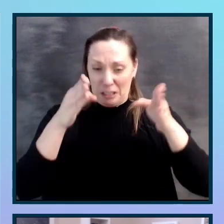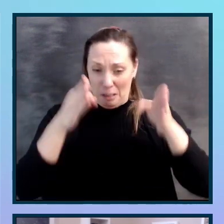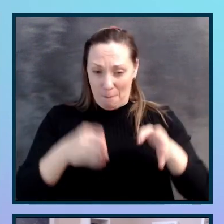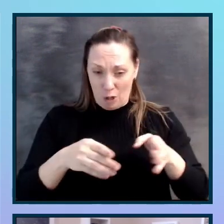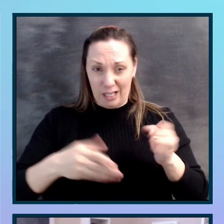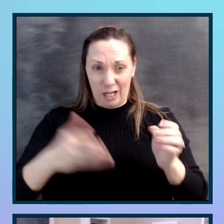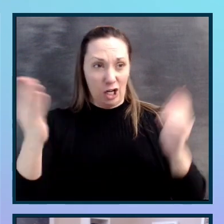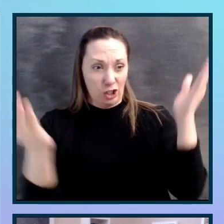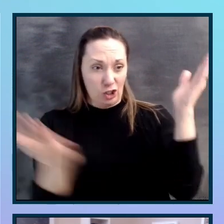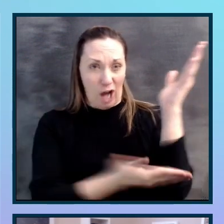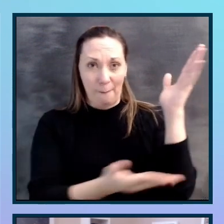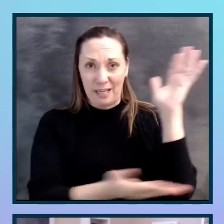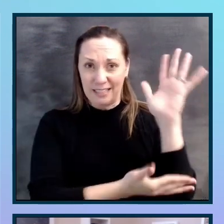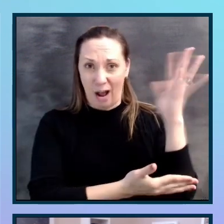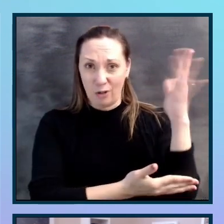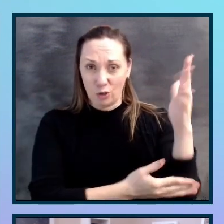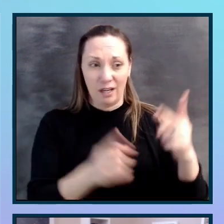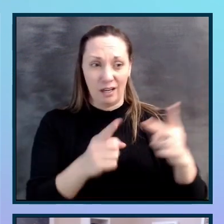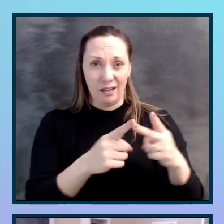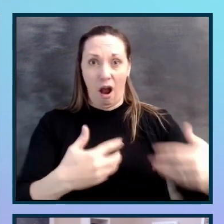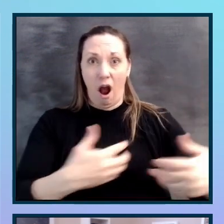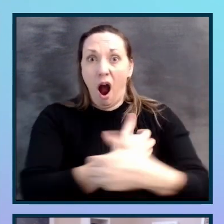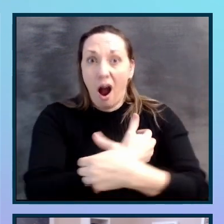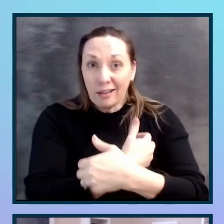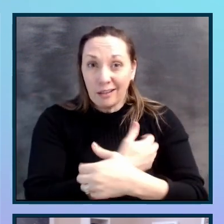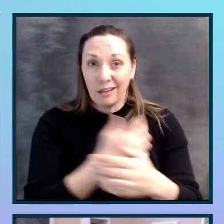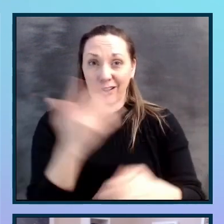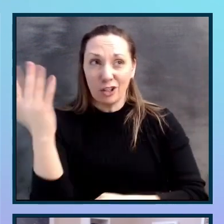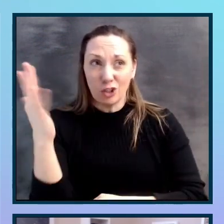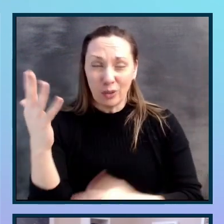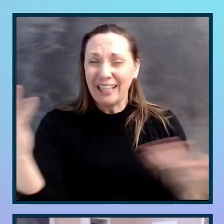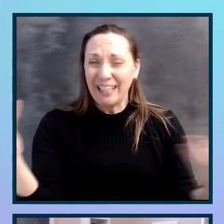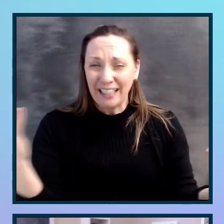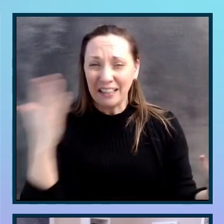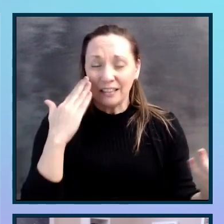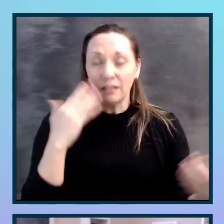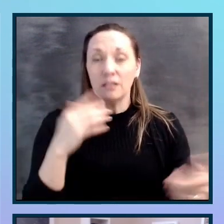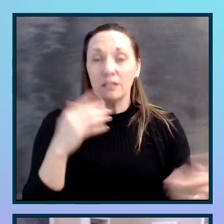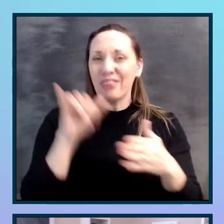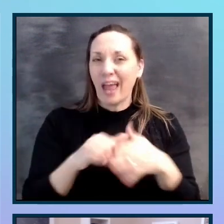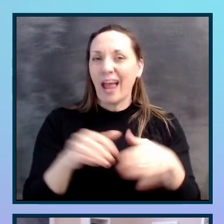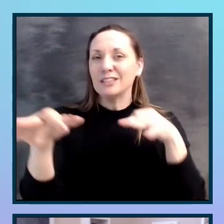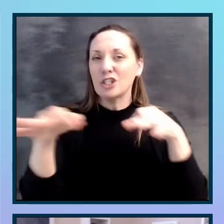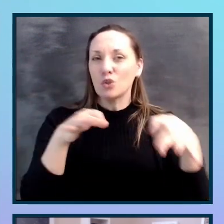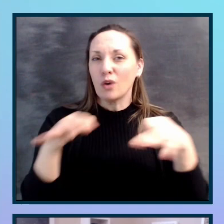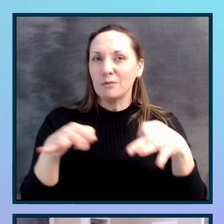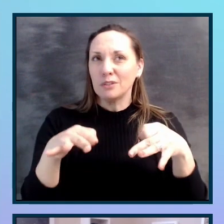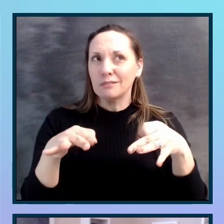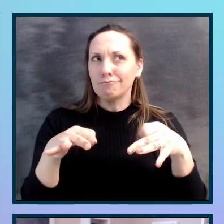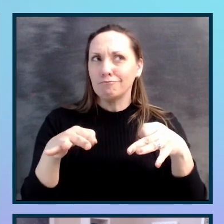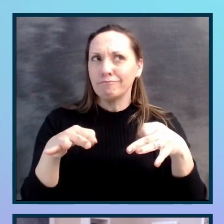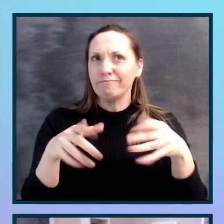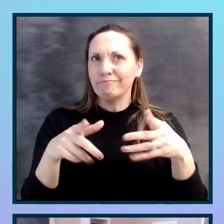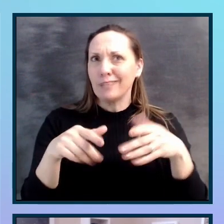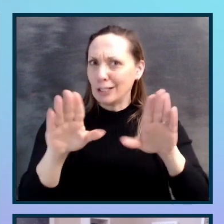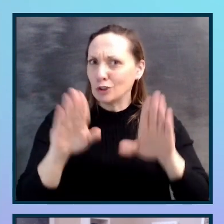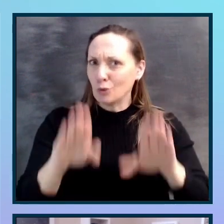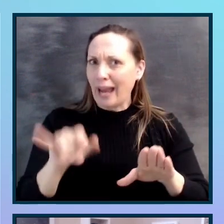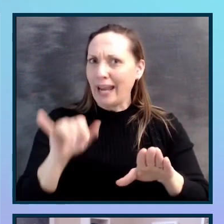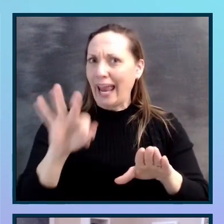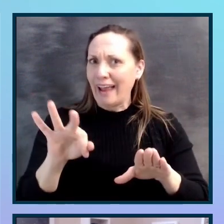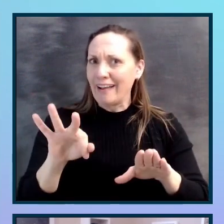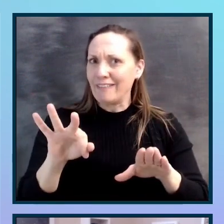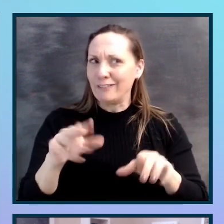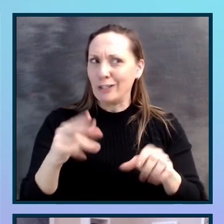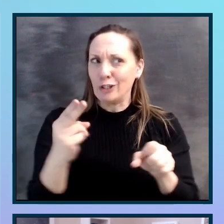down the tree or hugging the tree? It's important to know. But that description is real great if you're just using